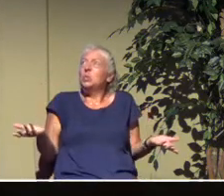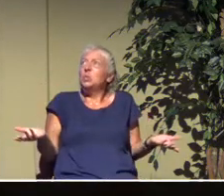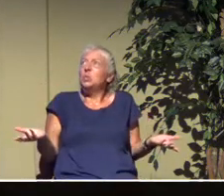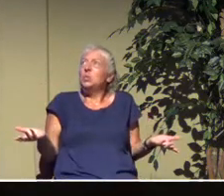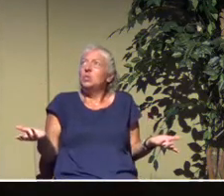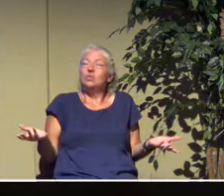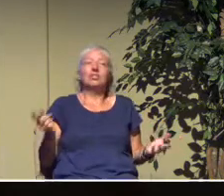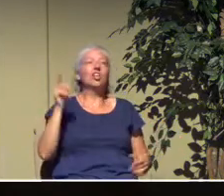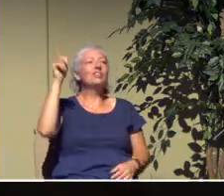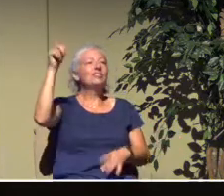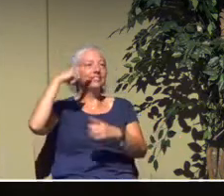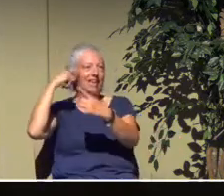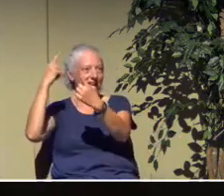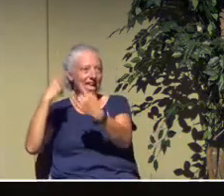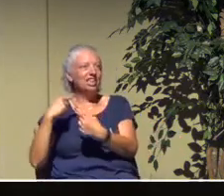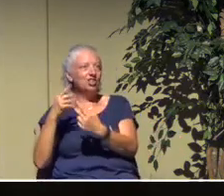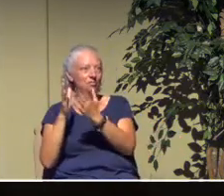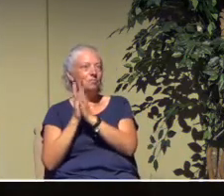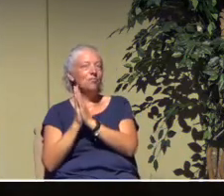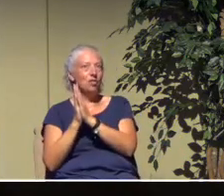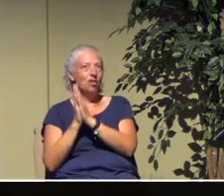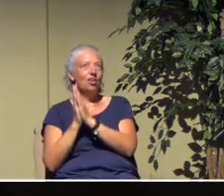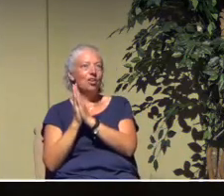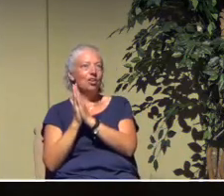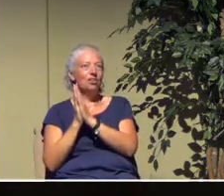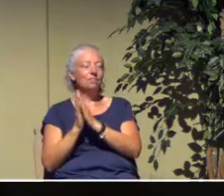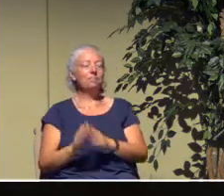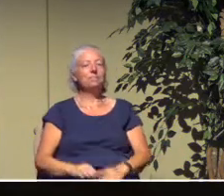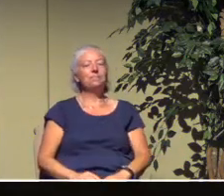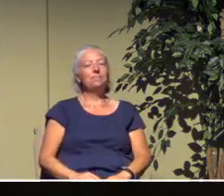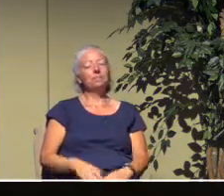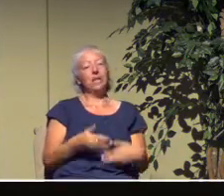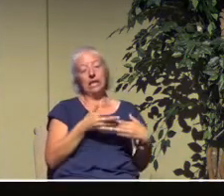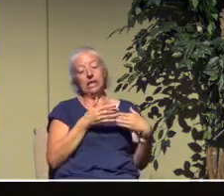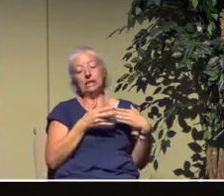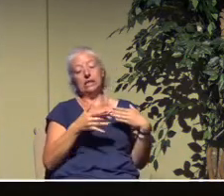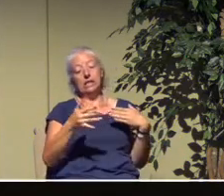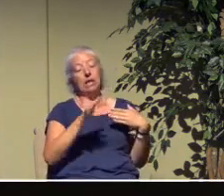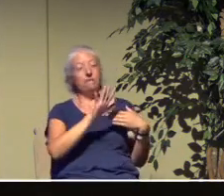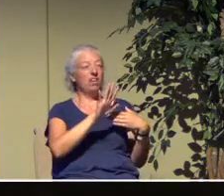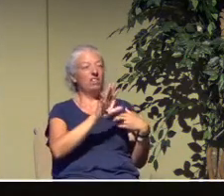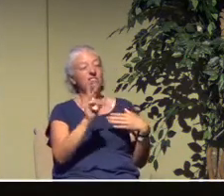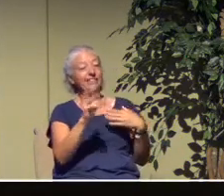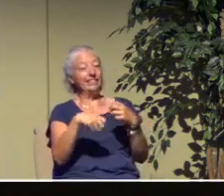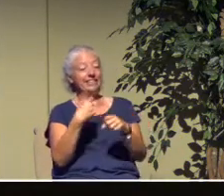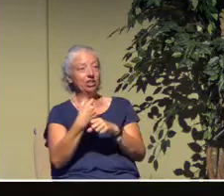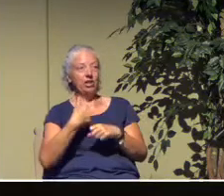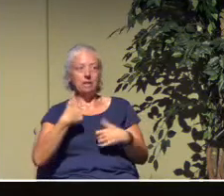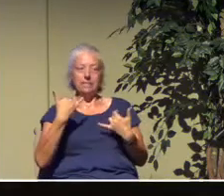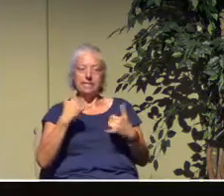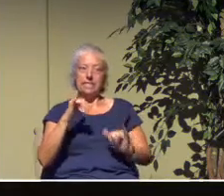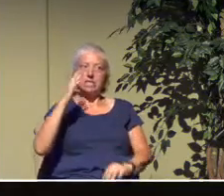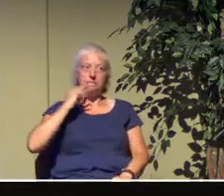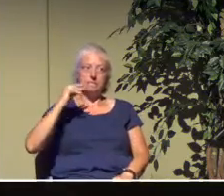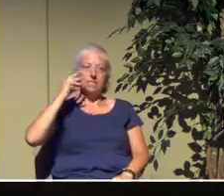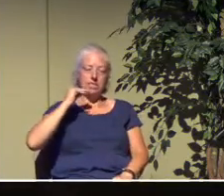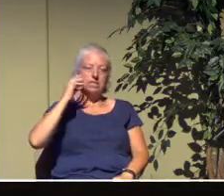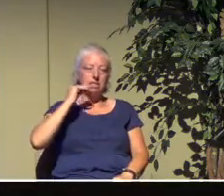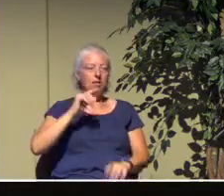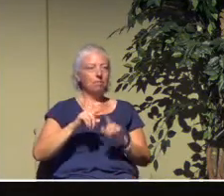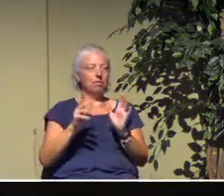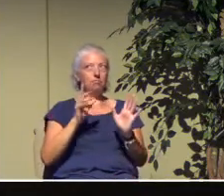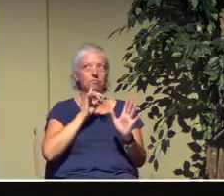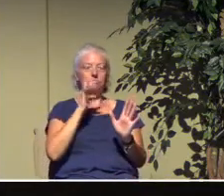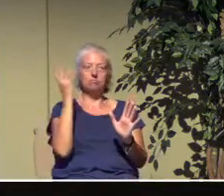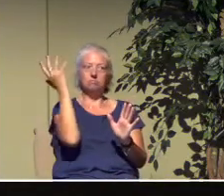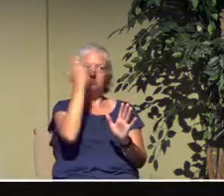he answered my prayer. Over the course of the next 5 or 6 years, and I'm still going through it, but it's a beautiful